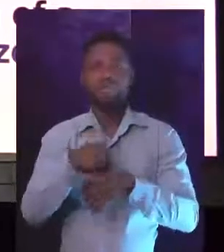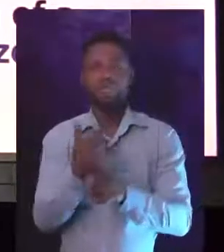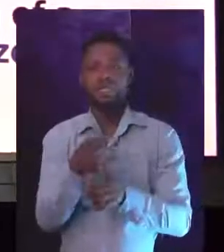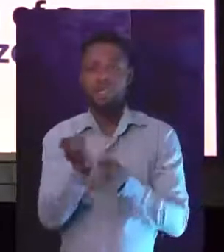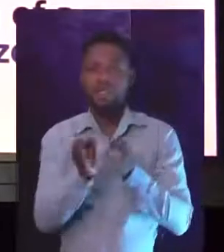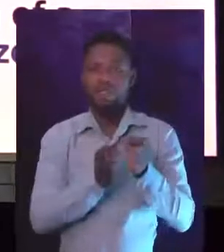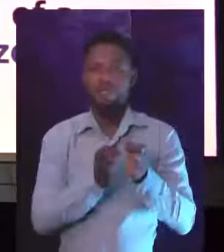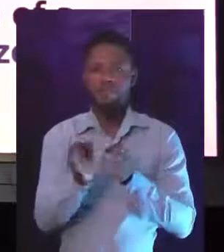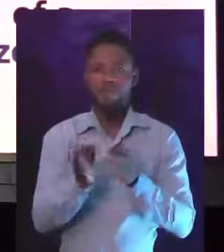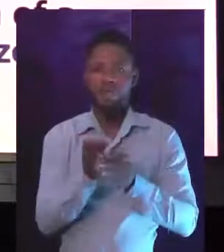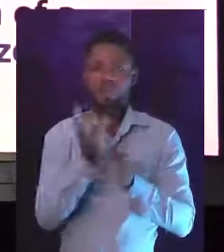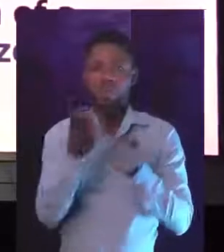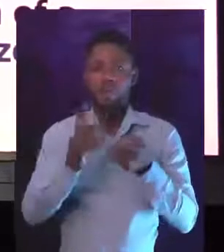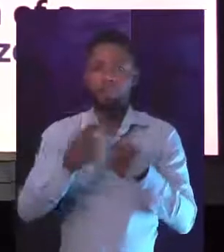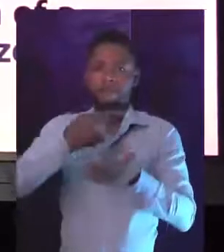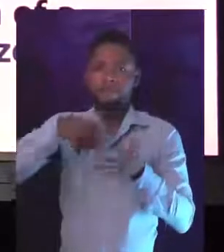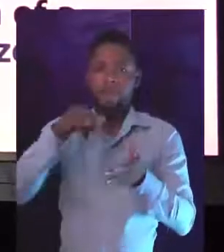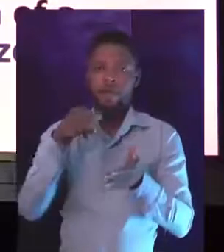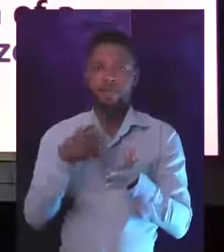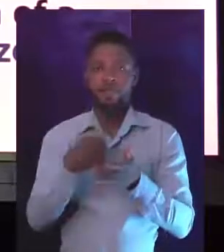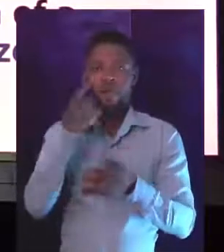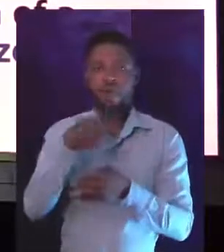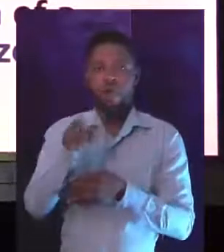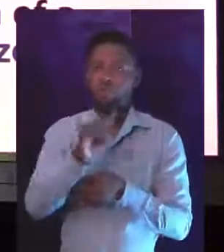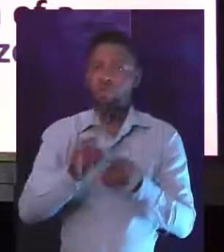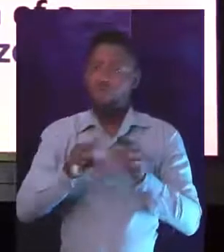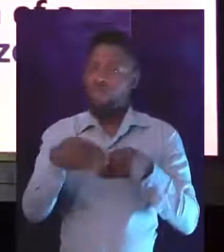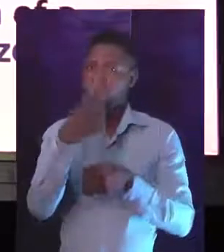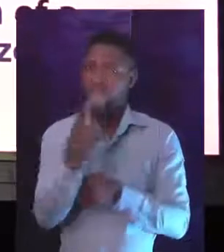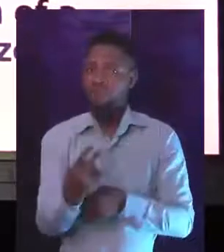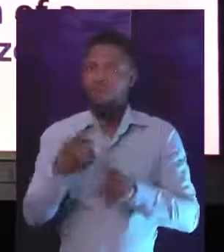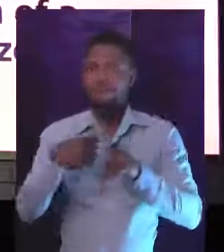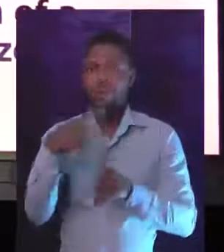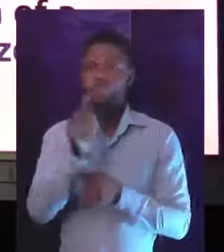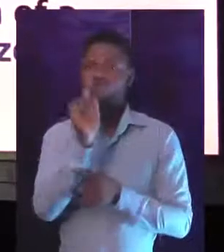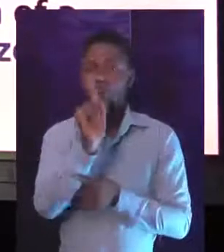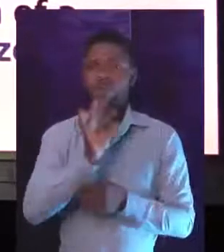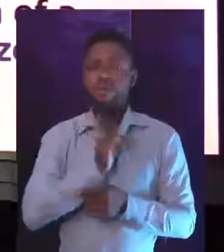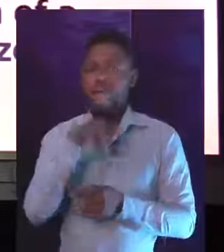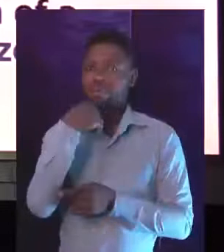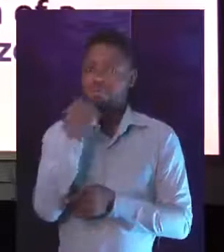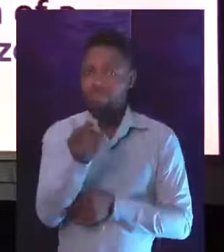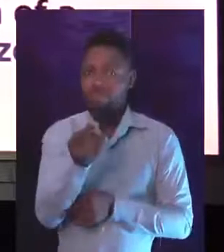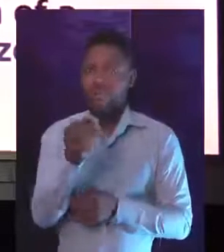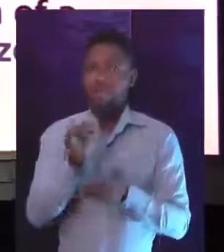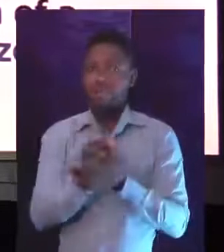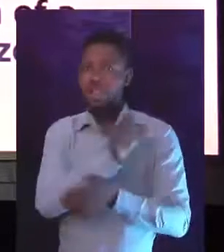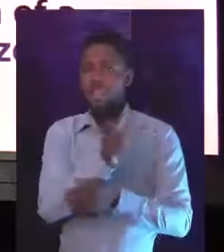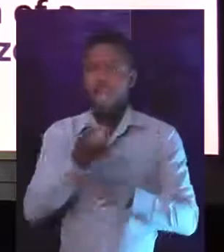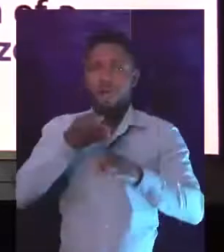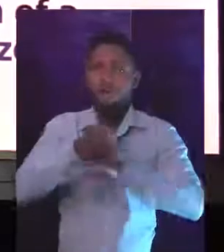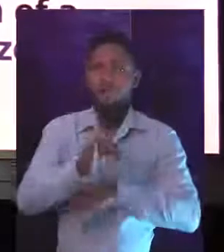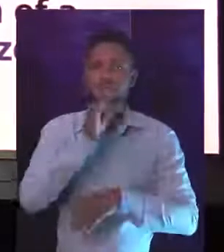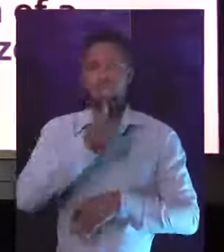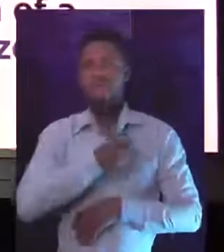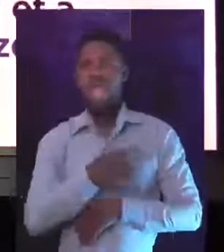it's making the definition, if they want to mark it for you, to be given half mark. But the one I later wrote for you,